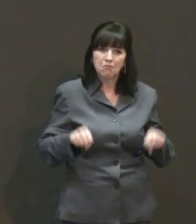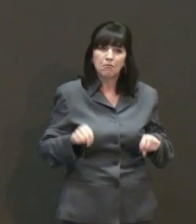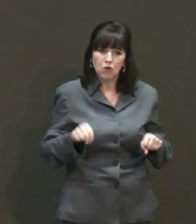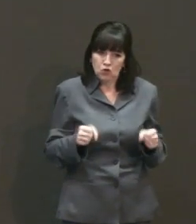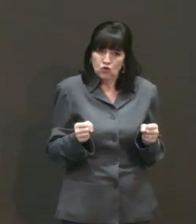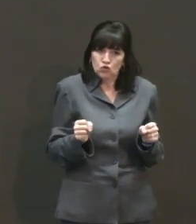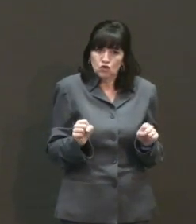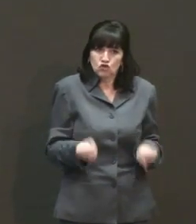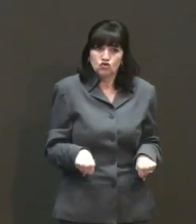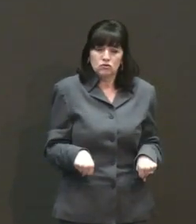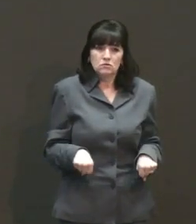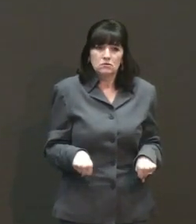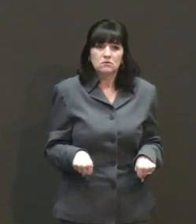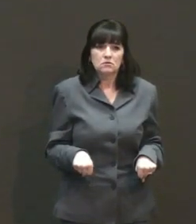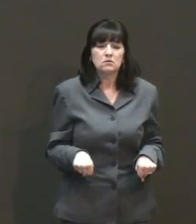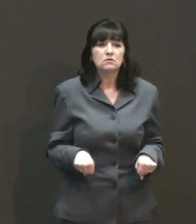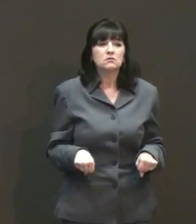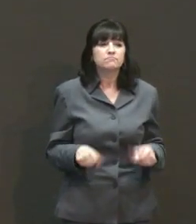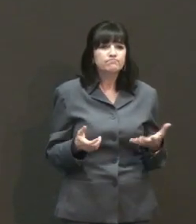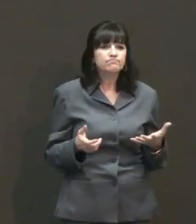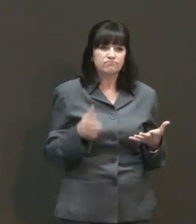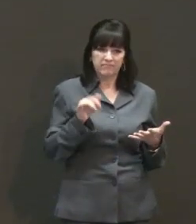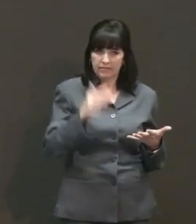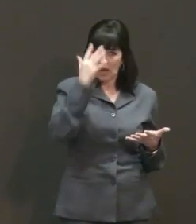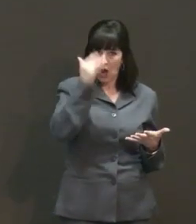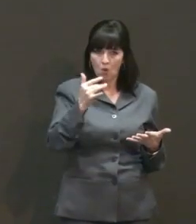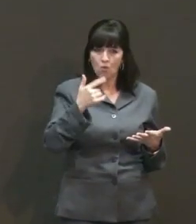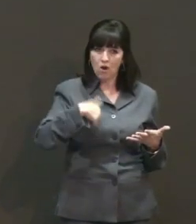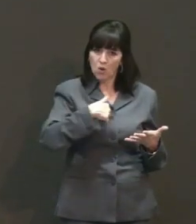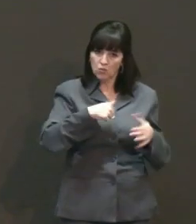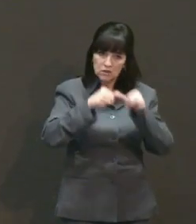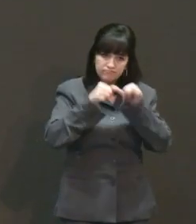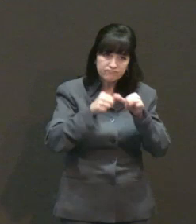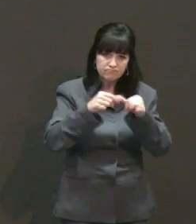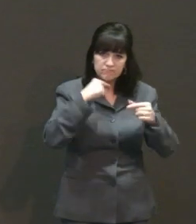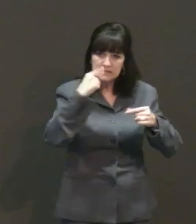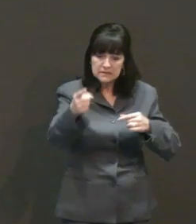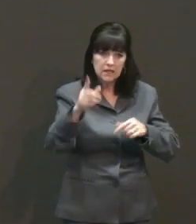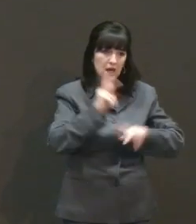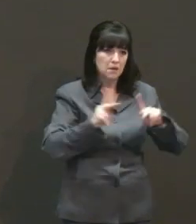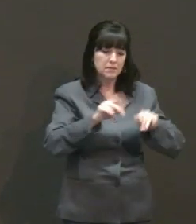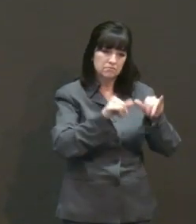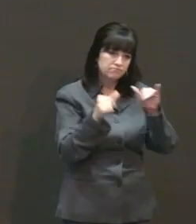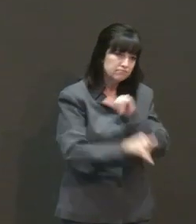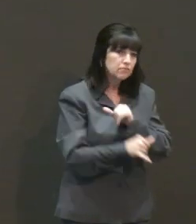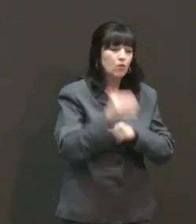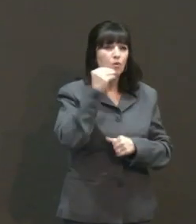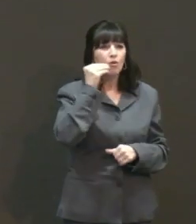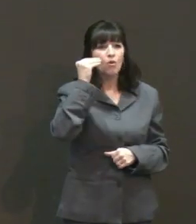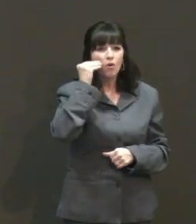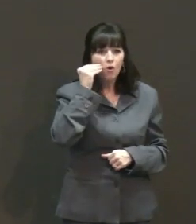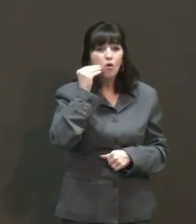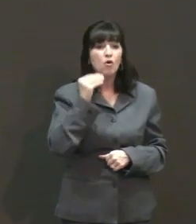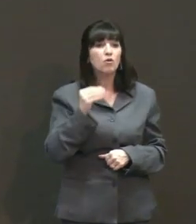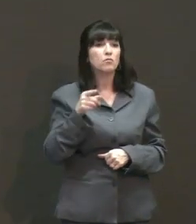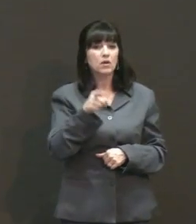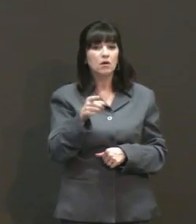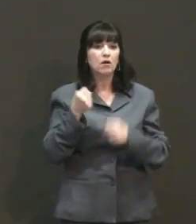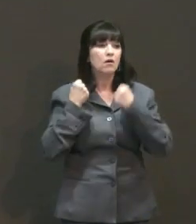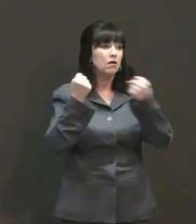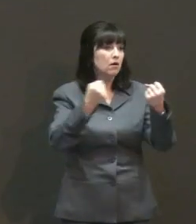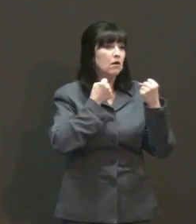in particular the order to stay at home, shelter in place, traveling bans have